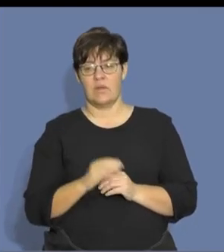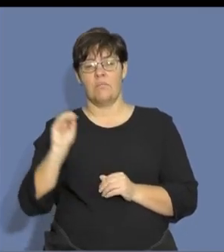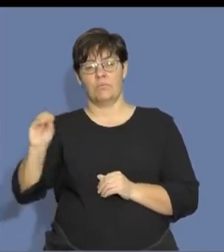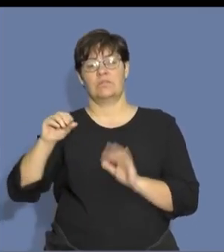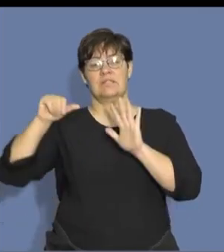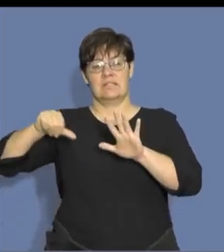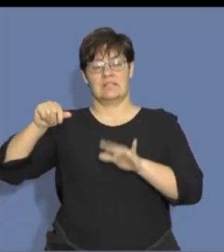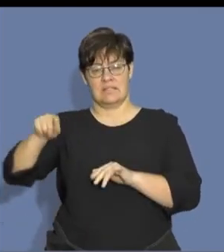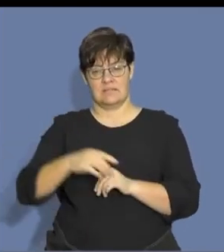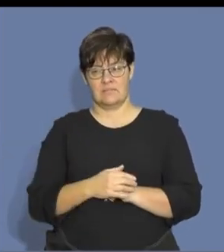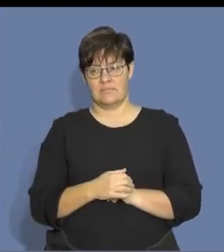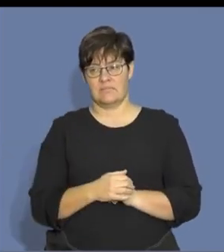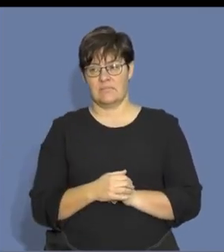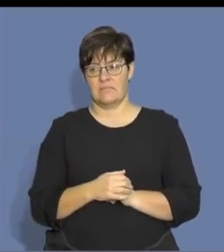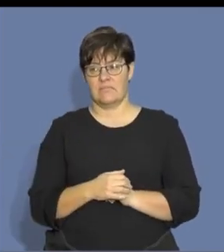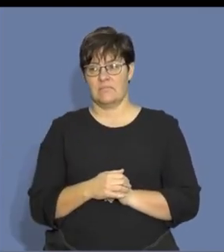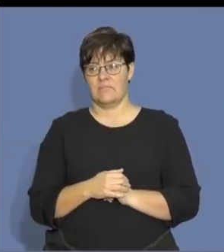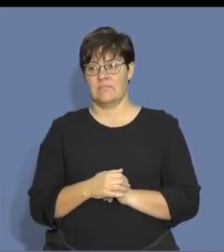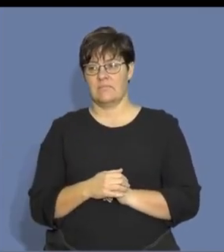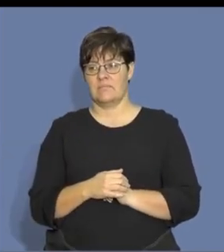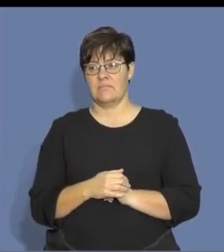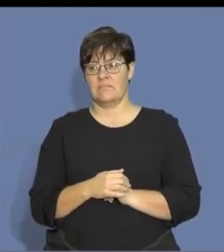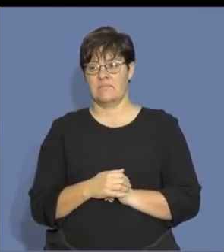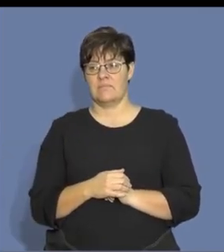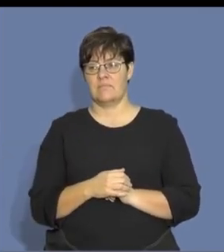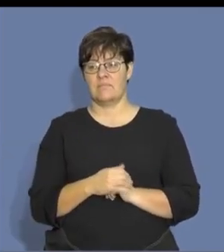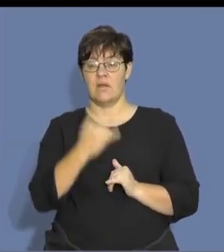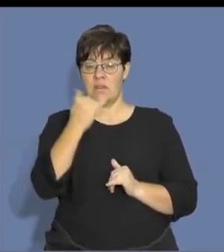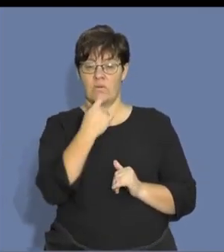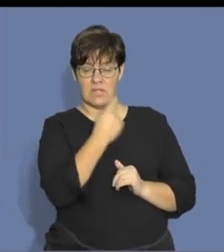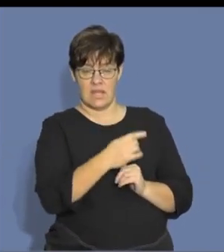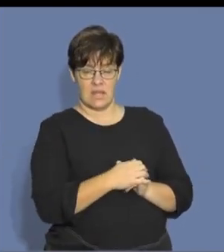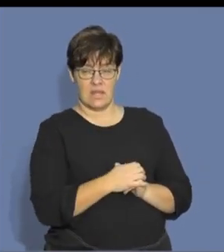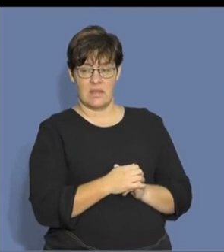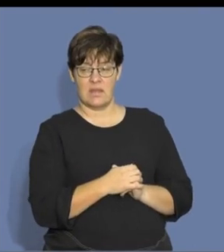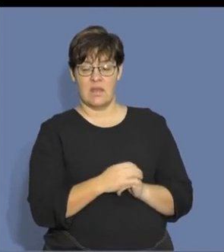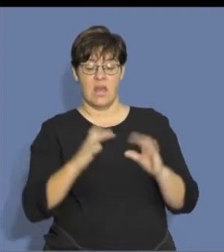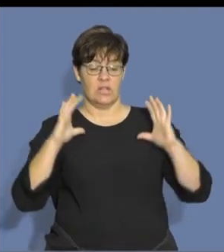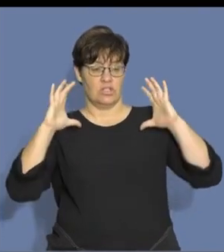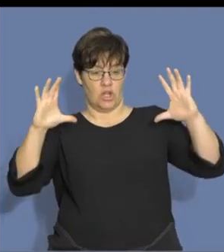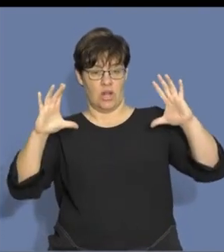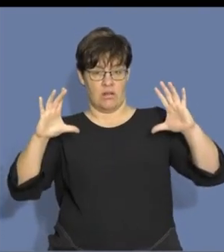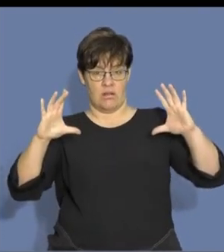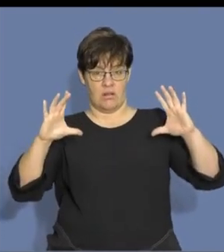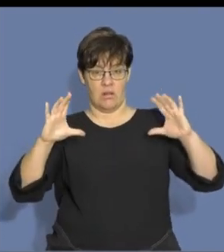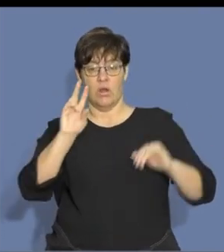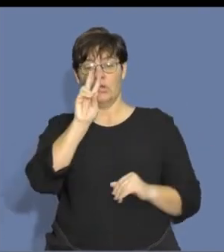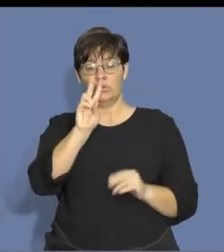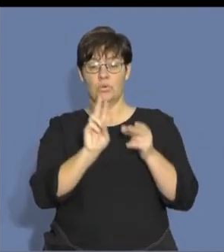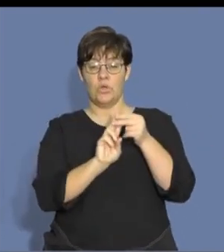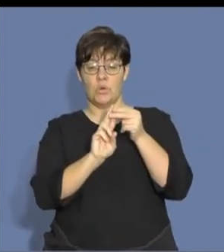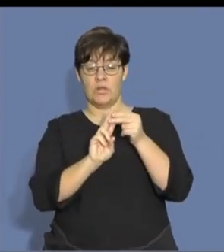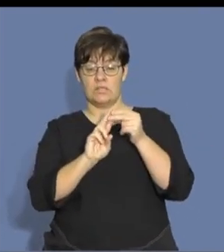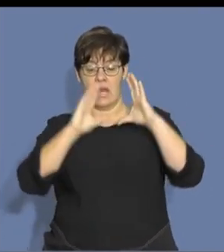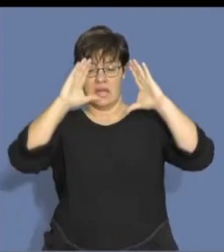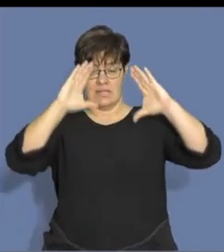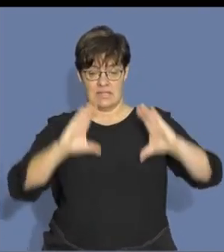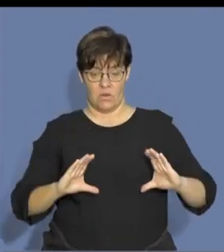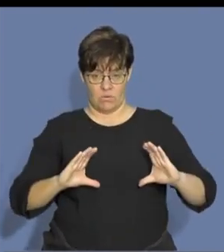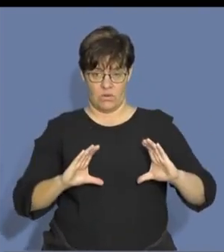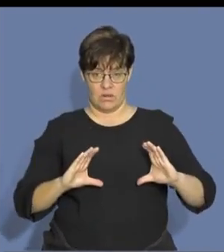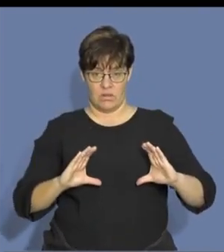it as 16. Now it says, if the circle is shifted 2 units down